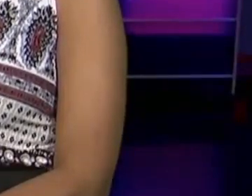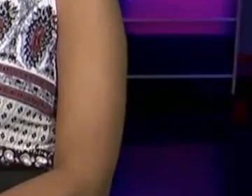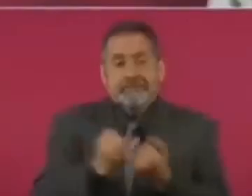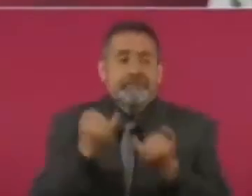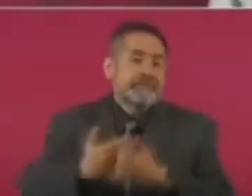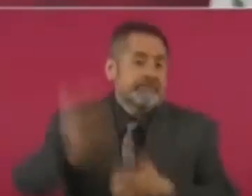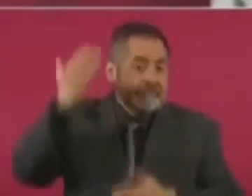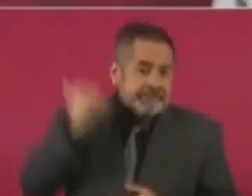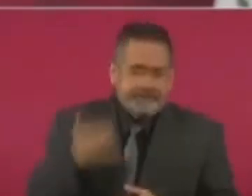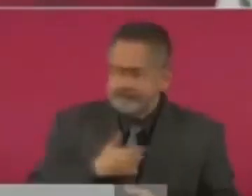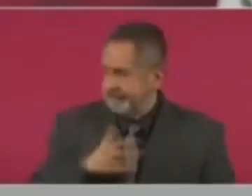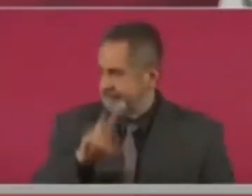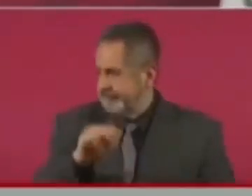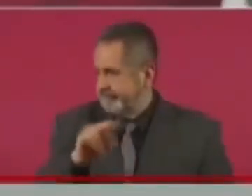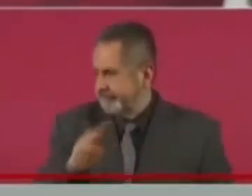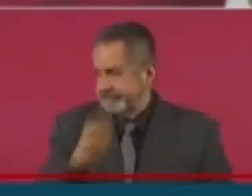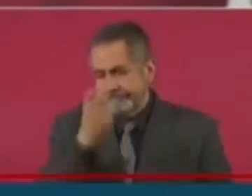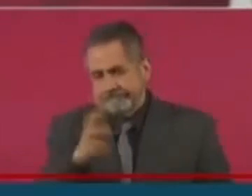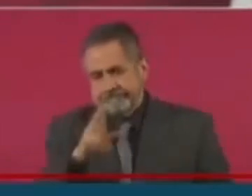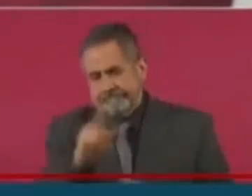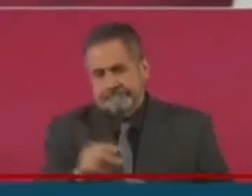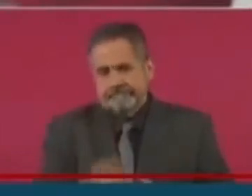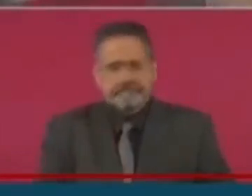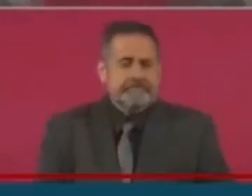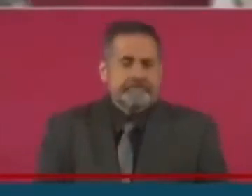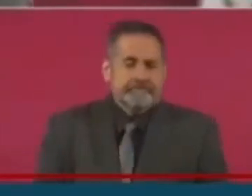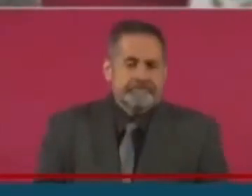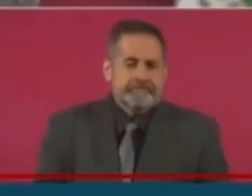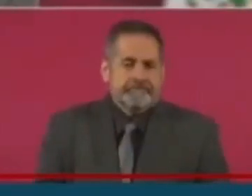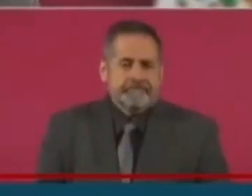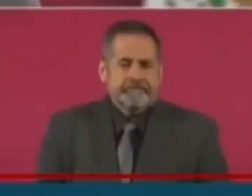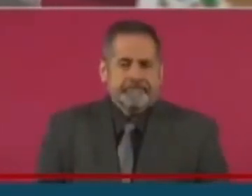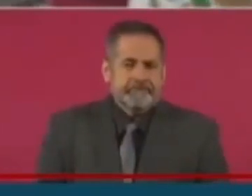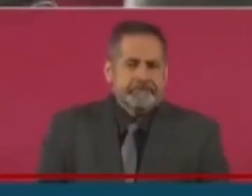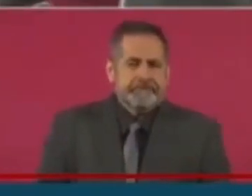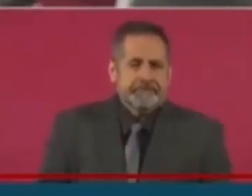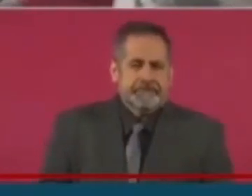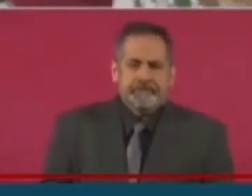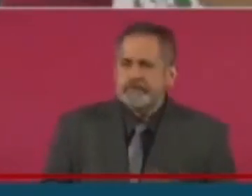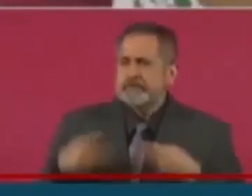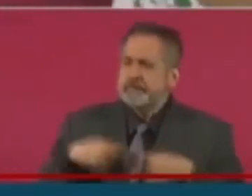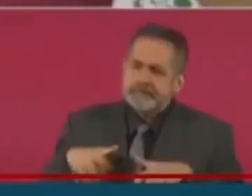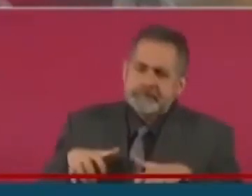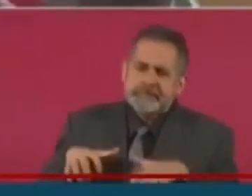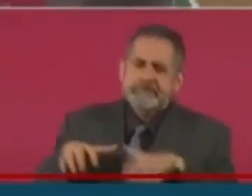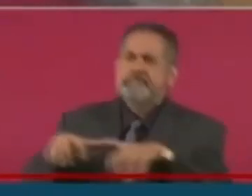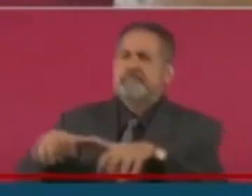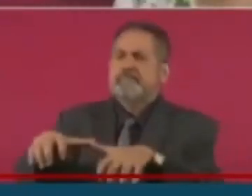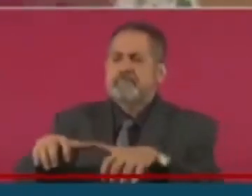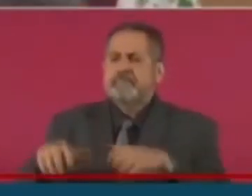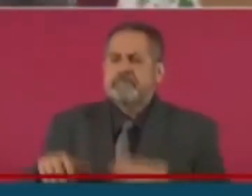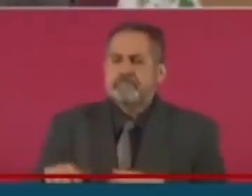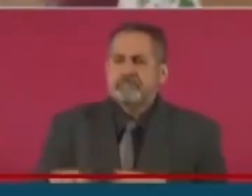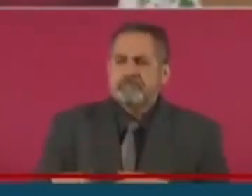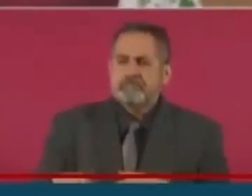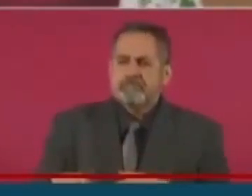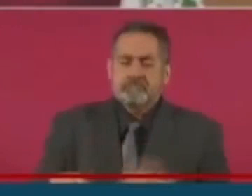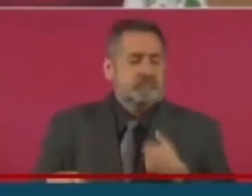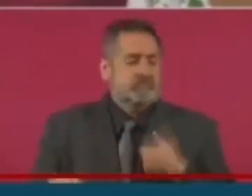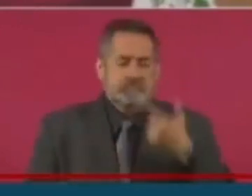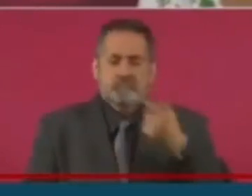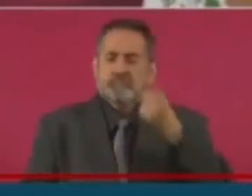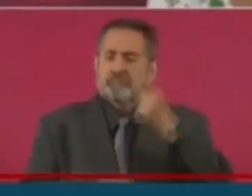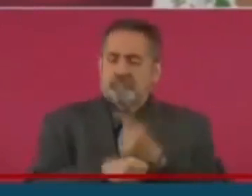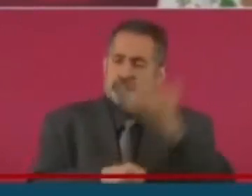in office. The president stated that the reason for the mobilization is to celebrate his fourth anniversary in power and the